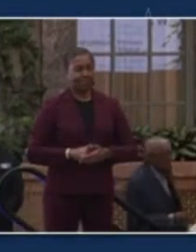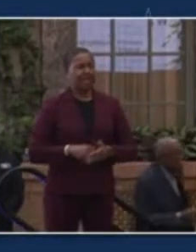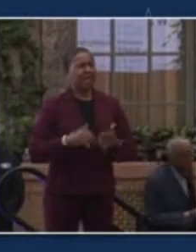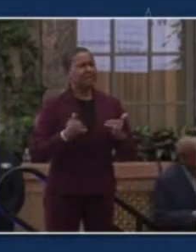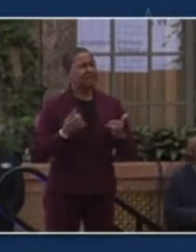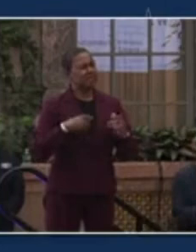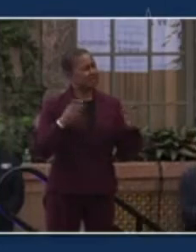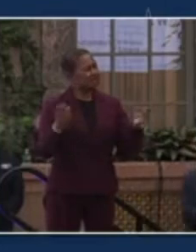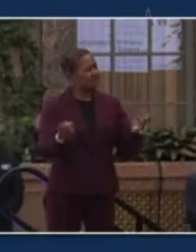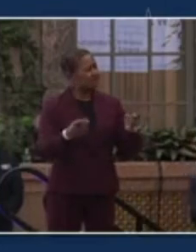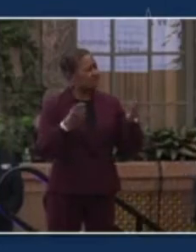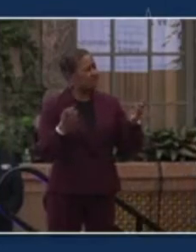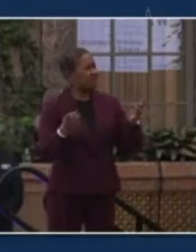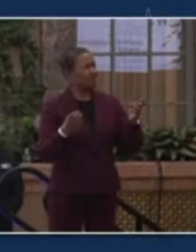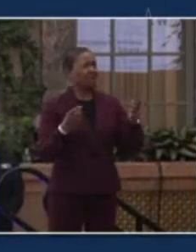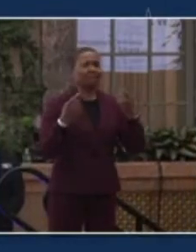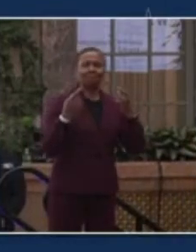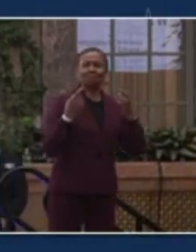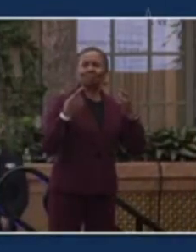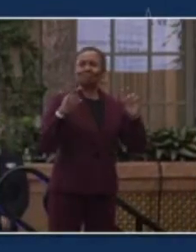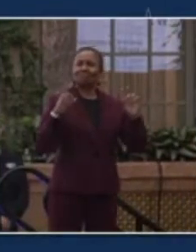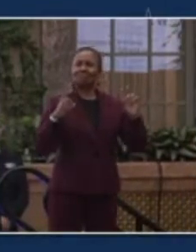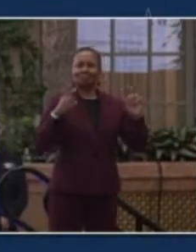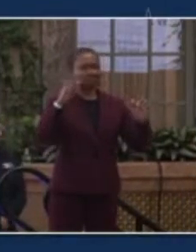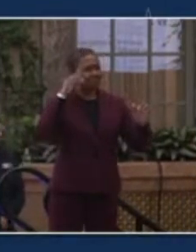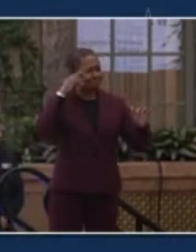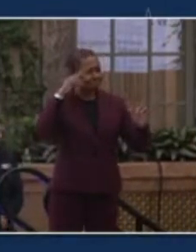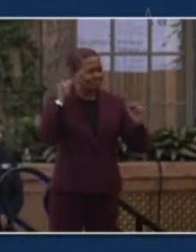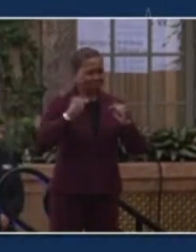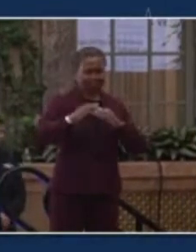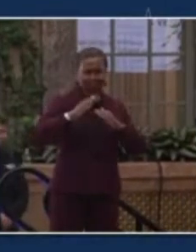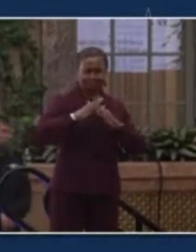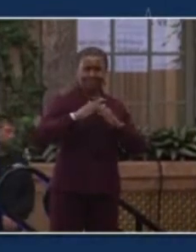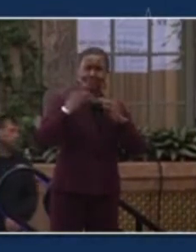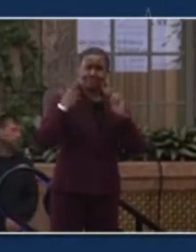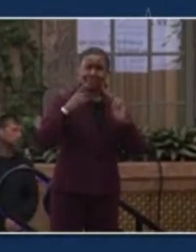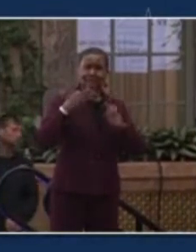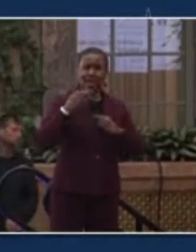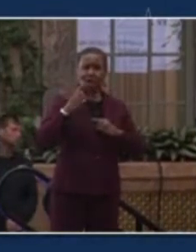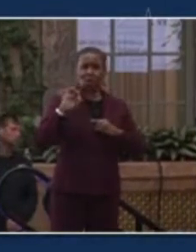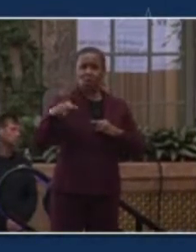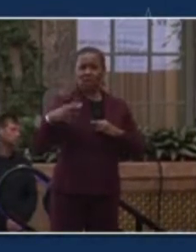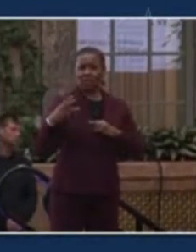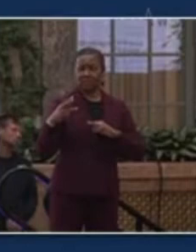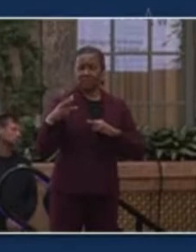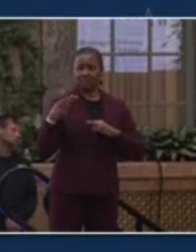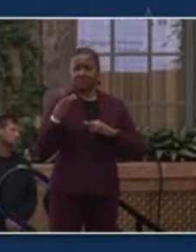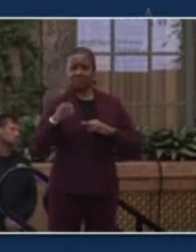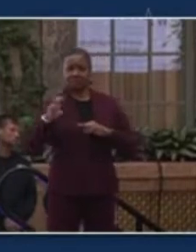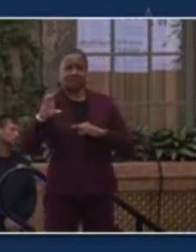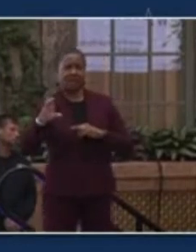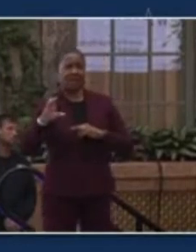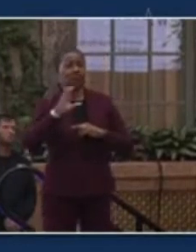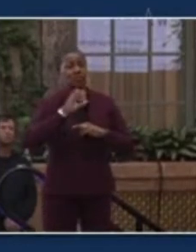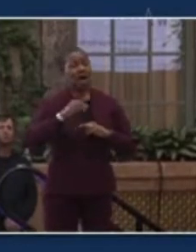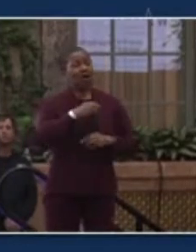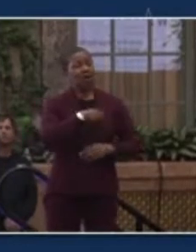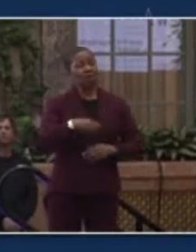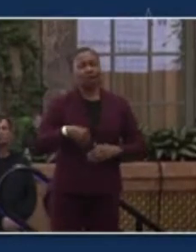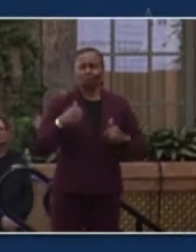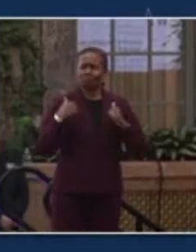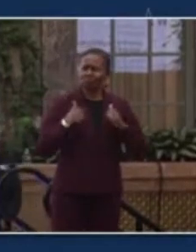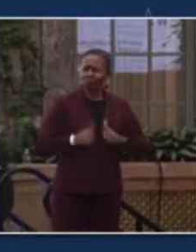Today we celebrate the accomplishments and remarkable achievements of Harold Washington, the Chicago mayor who survived